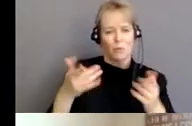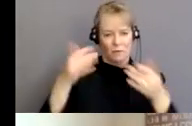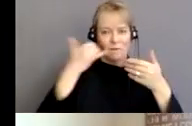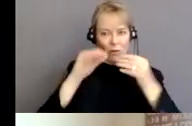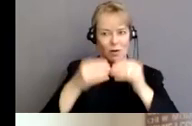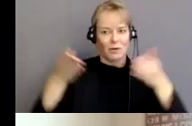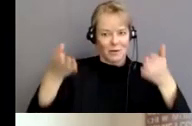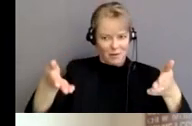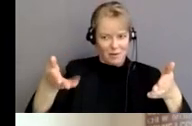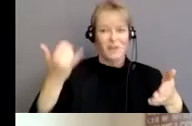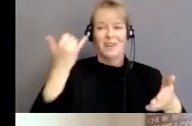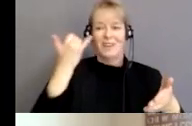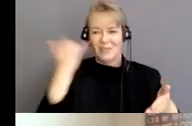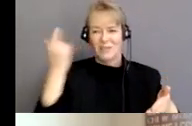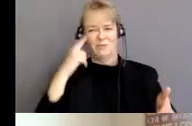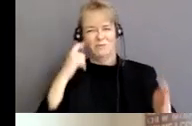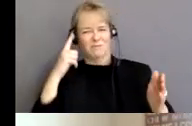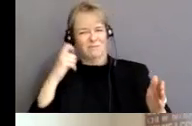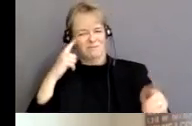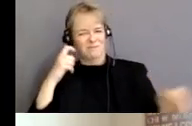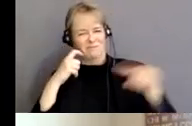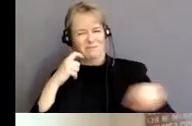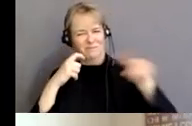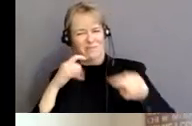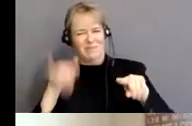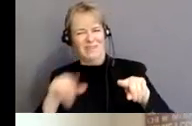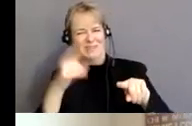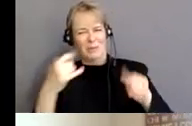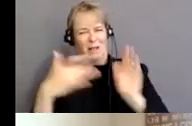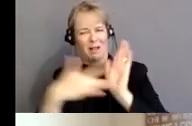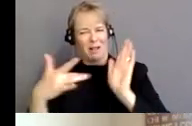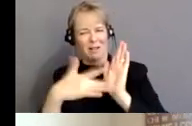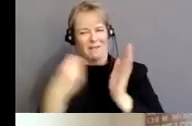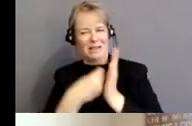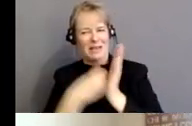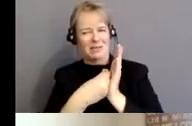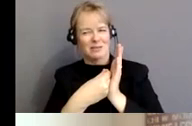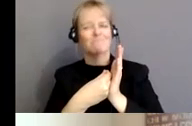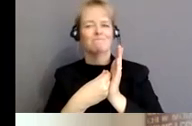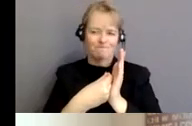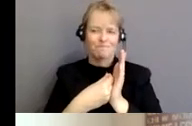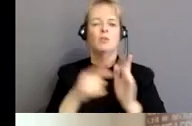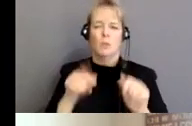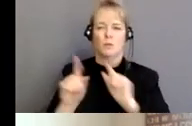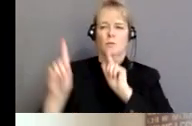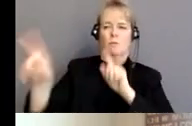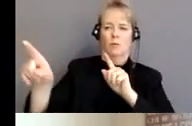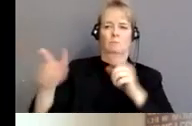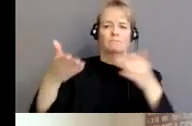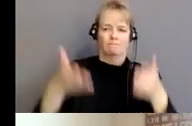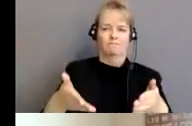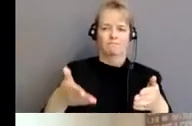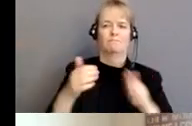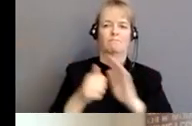feel that there may be financial abuse happening within those situations or within those locations. You can report that